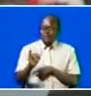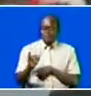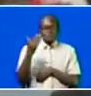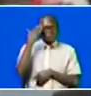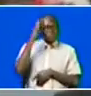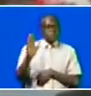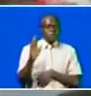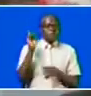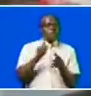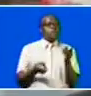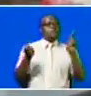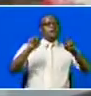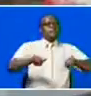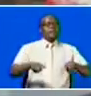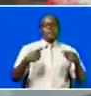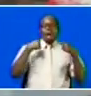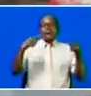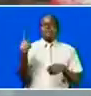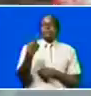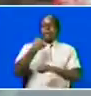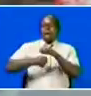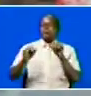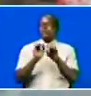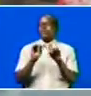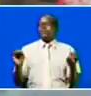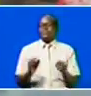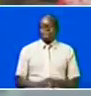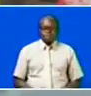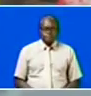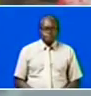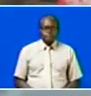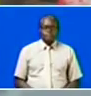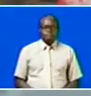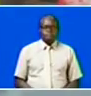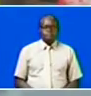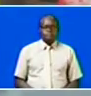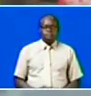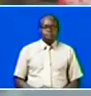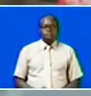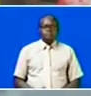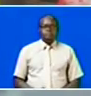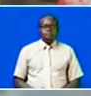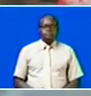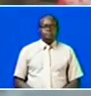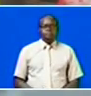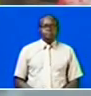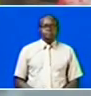remained just that, an announcement. It was never effected. Duncan Heimber, KTN News.